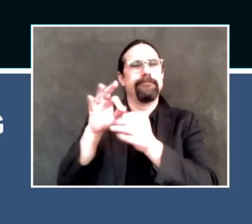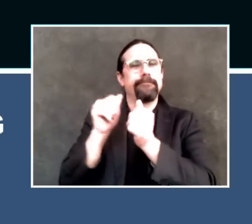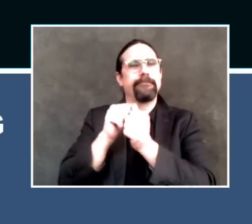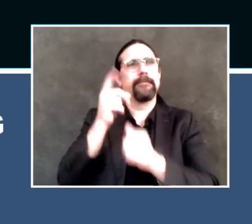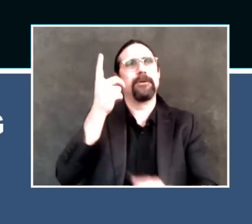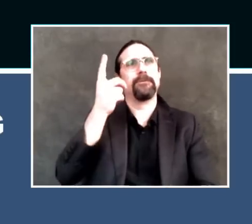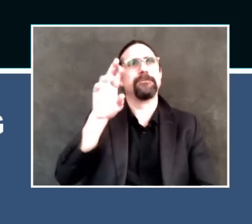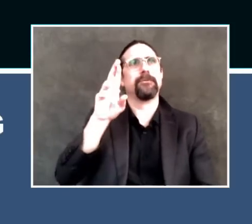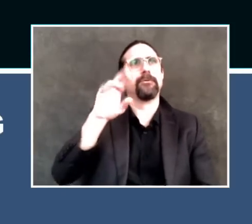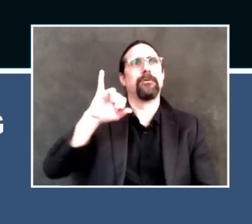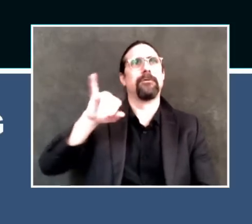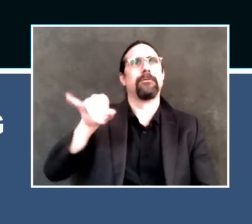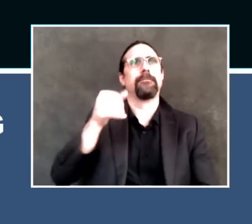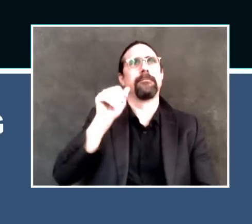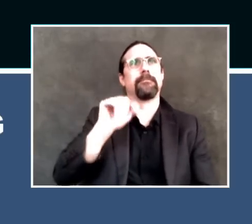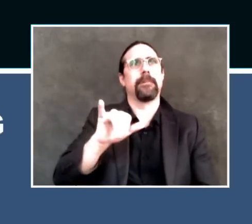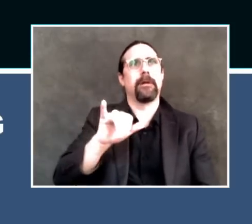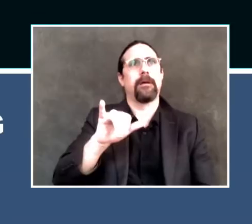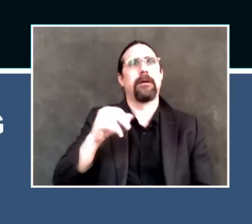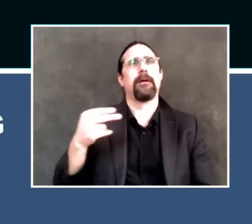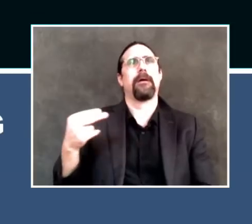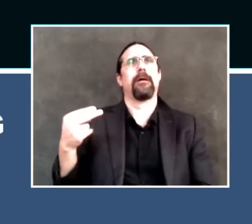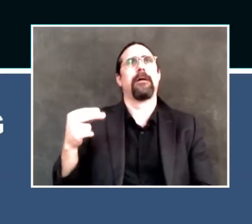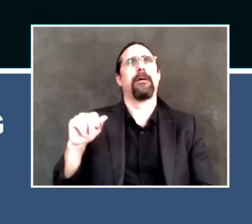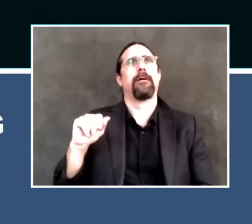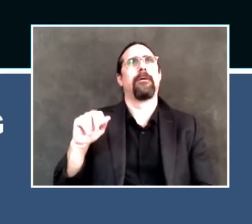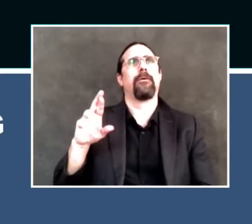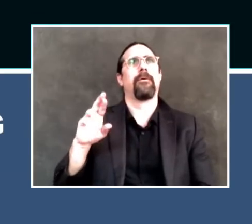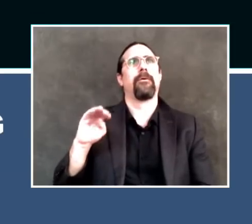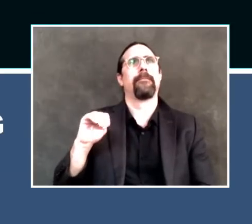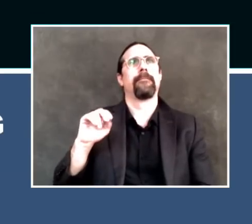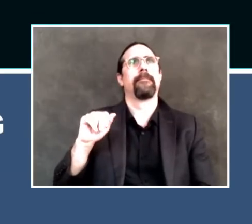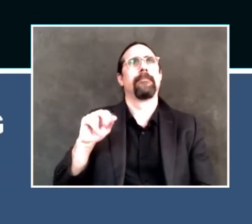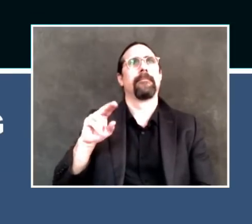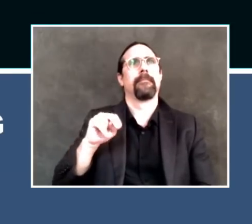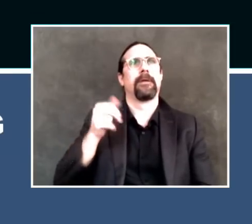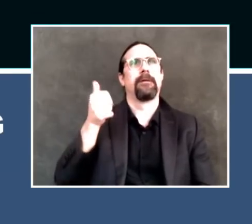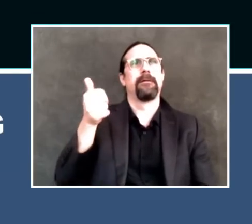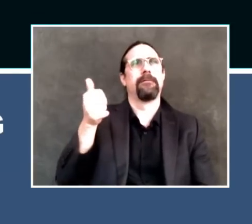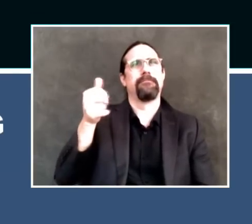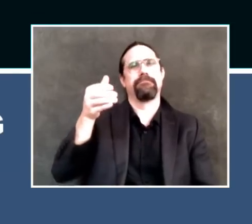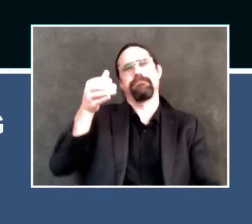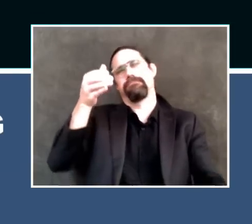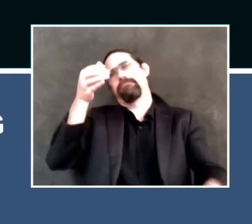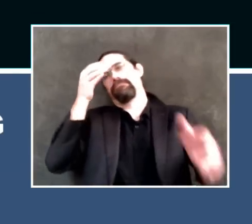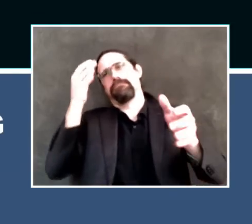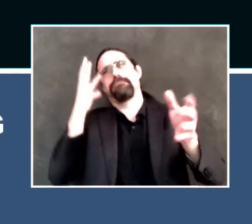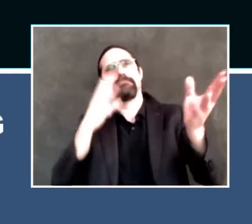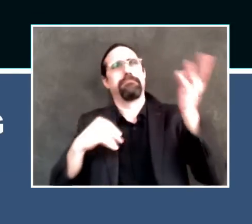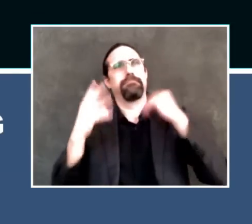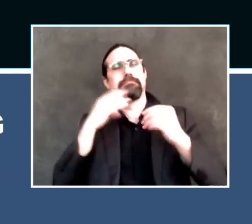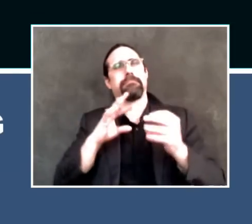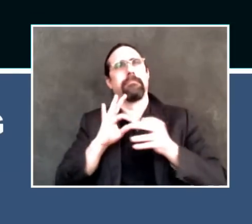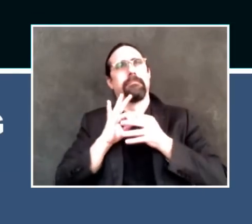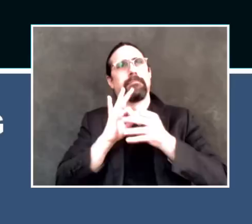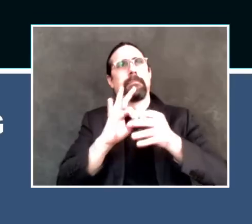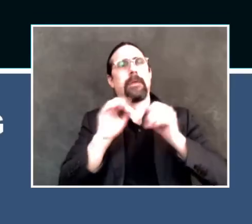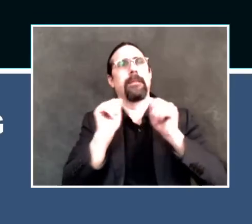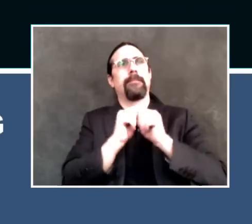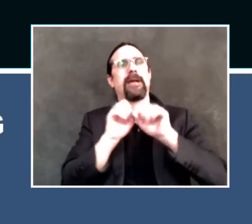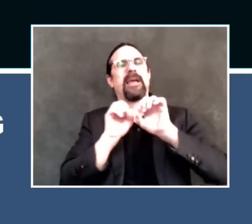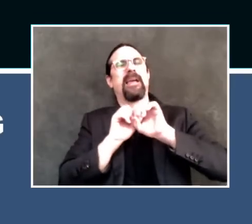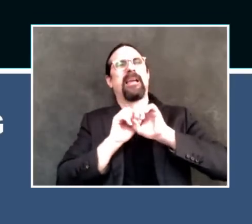little bit and you see the disease start to come back, and then you have to fight it back. Our job is to try and make it as straight a line as